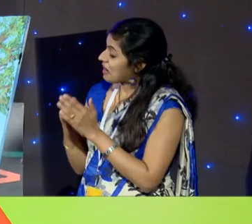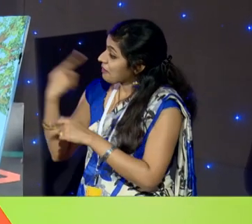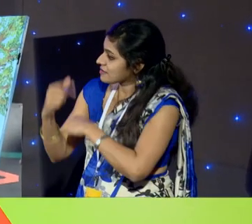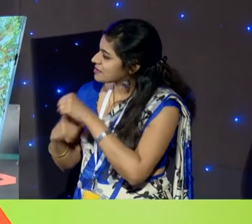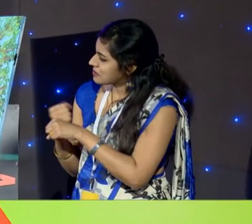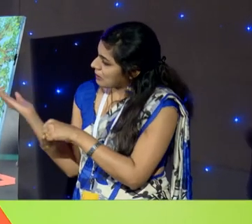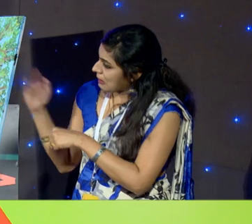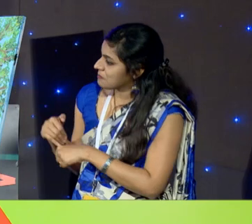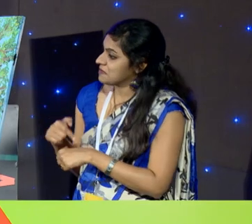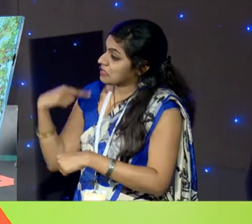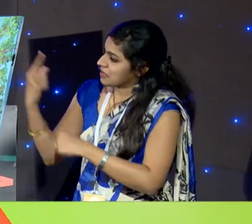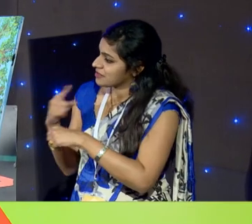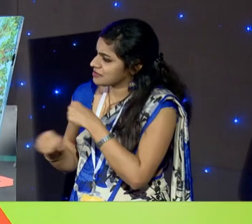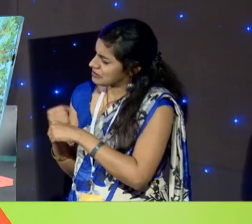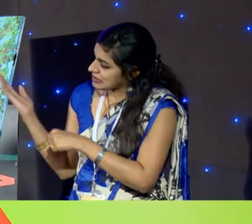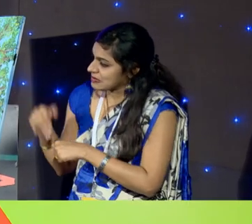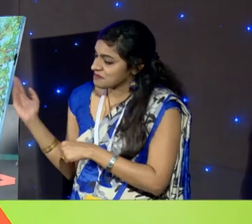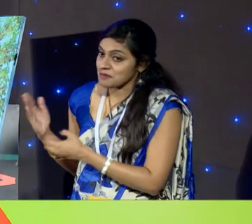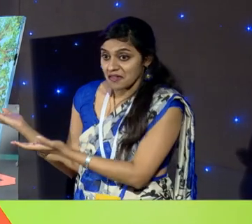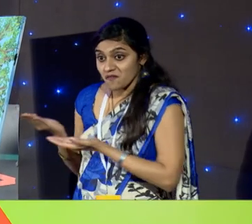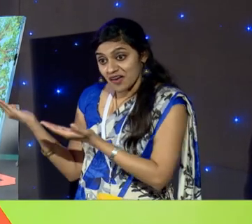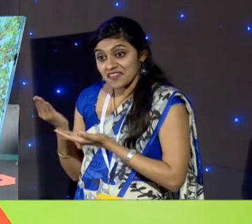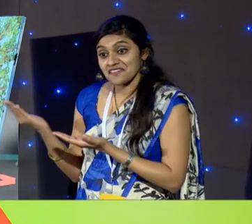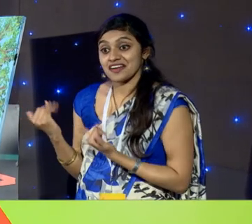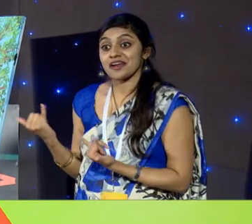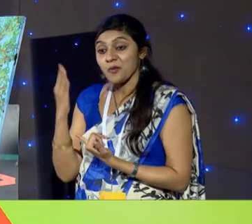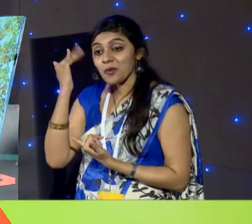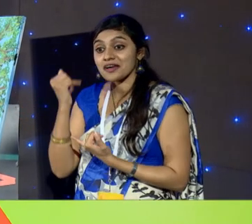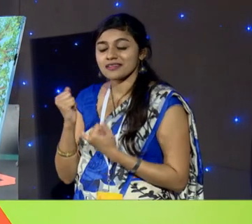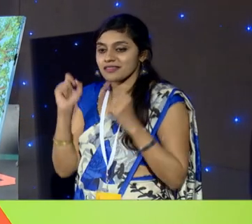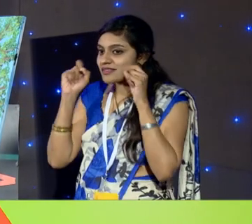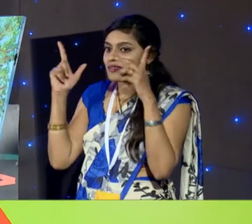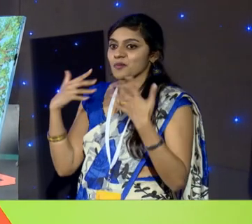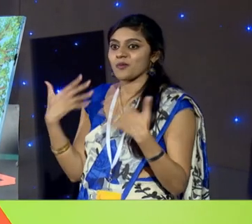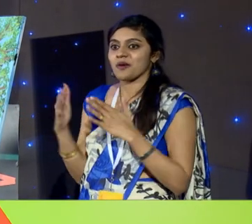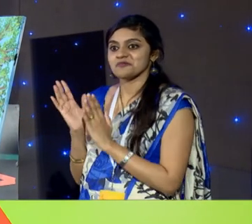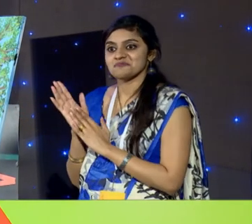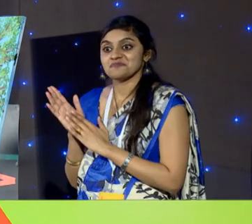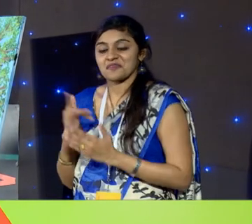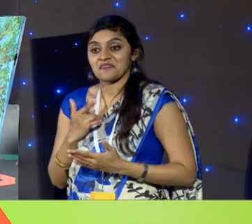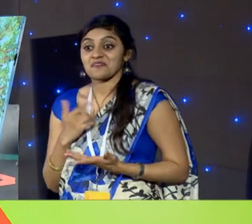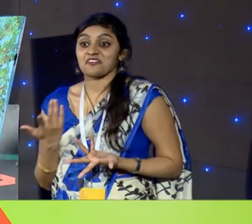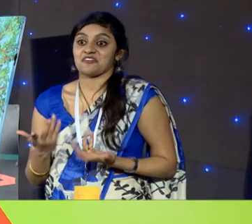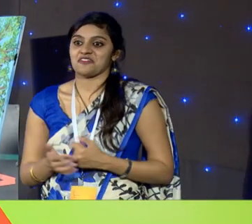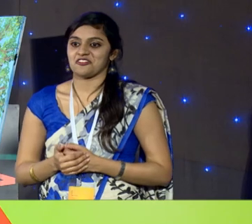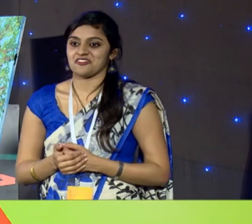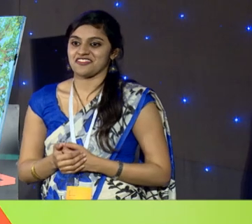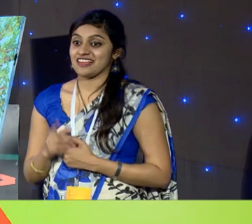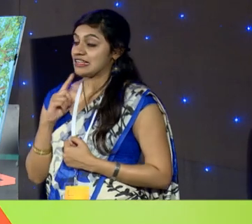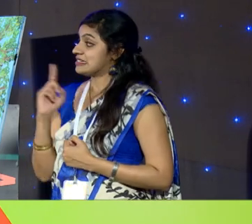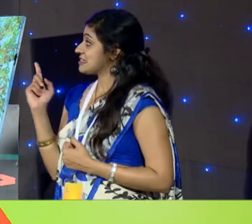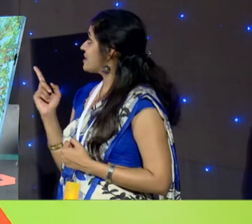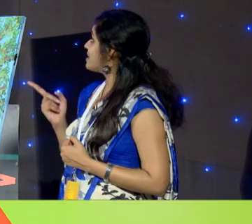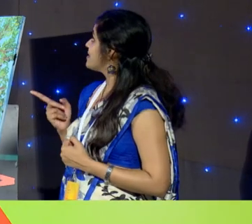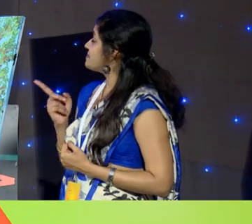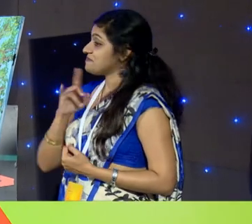them. We also introduced children with disability in our Republic Day parade. It was a big struggle to